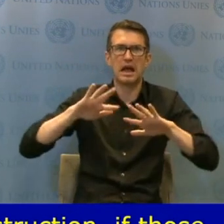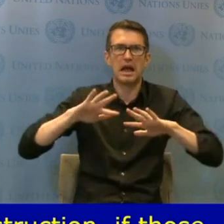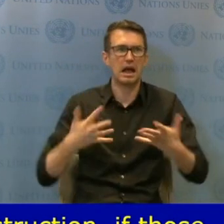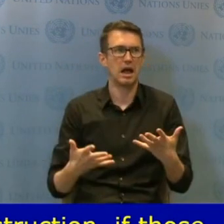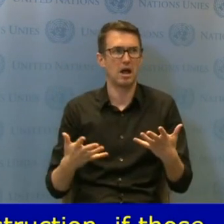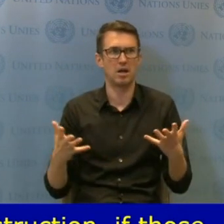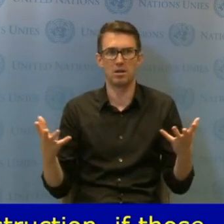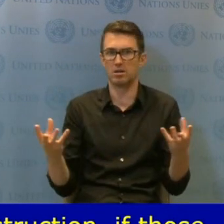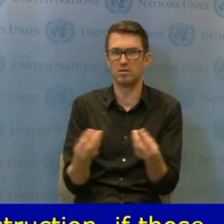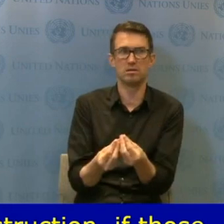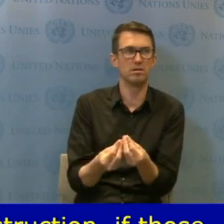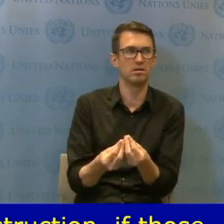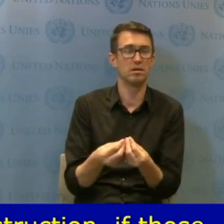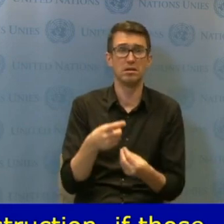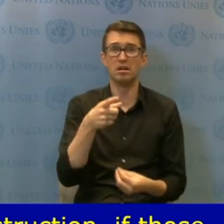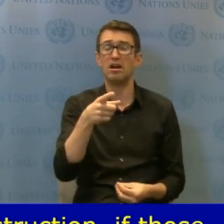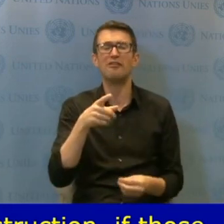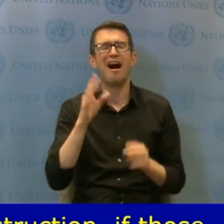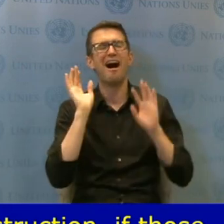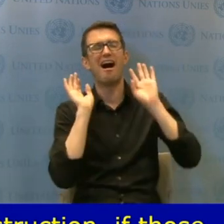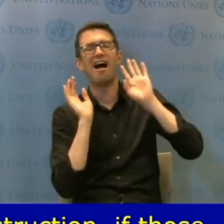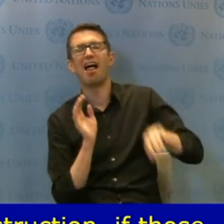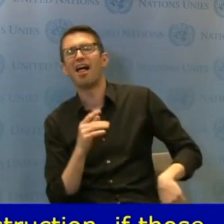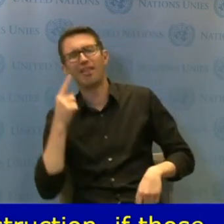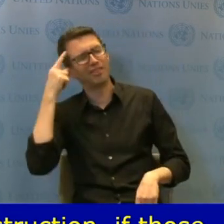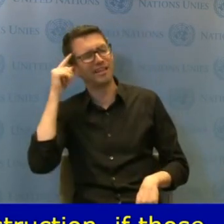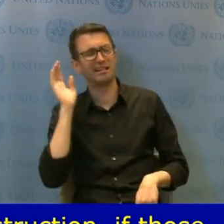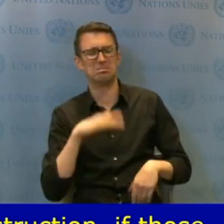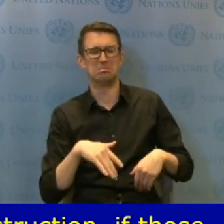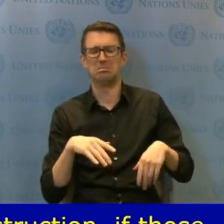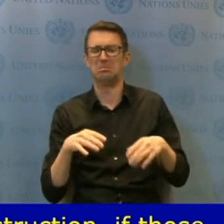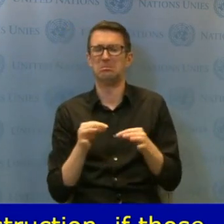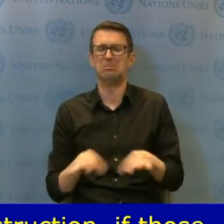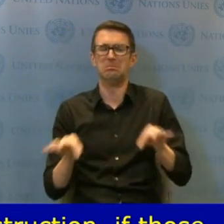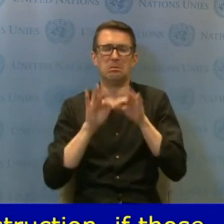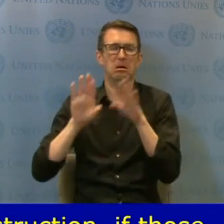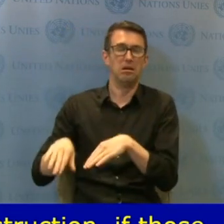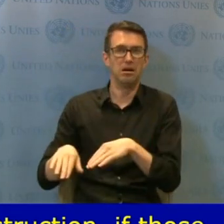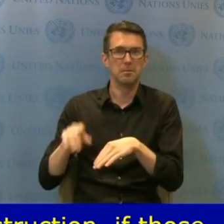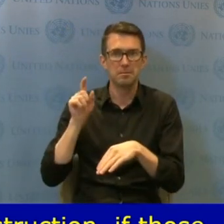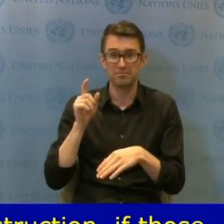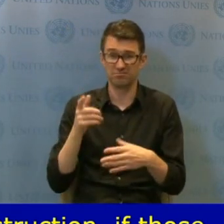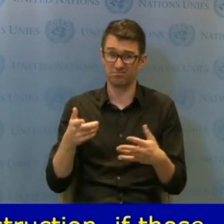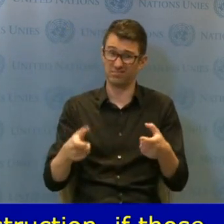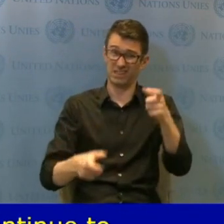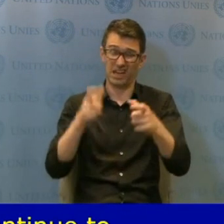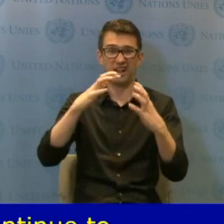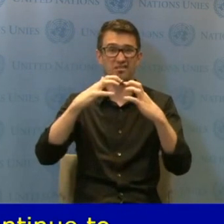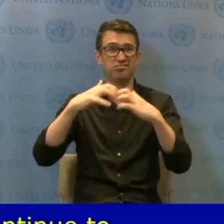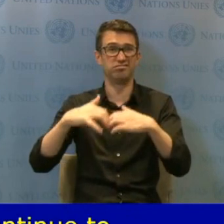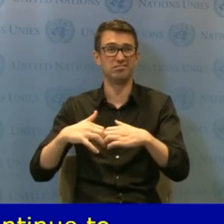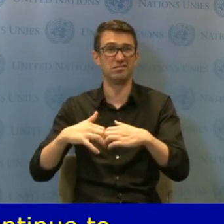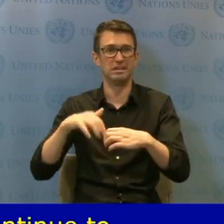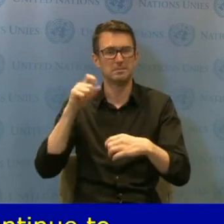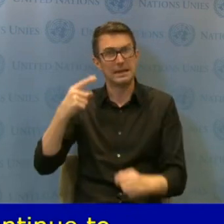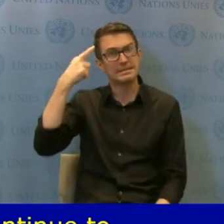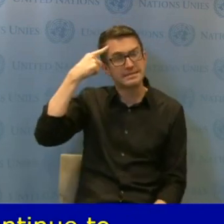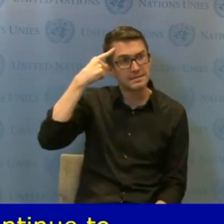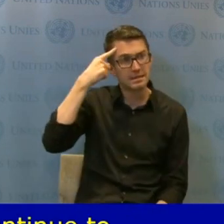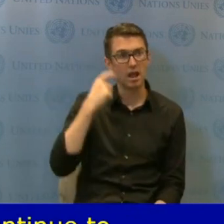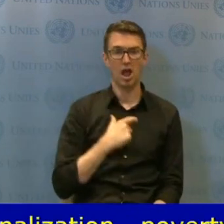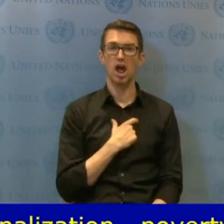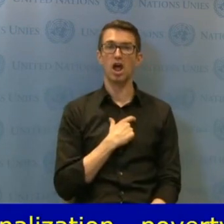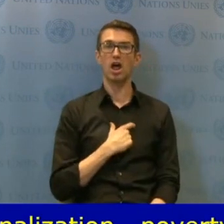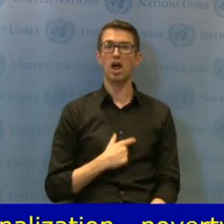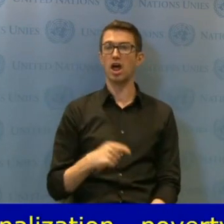exclusion, and quite frankly, we're missing out on that potential, that human potential that can really drive us